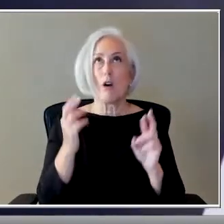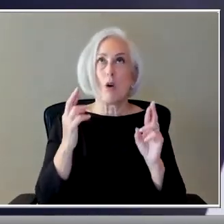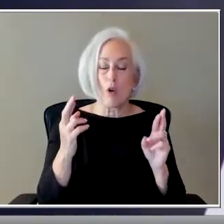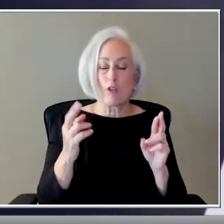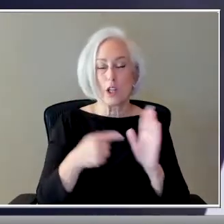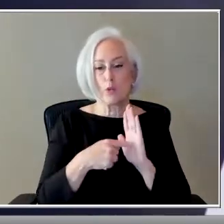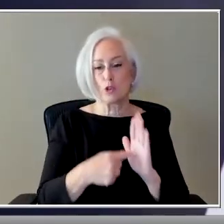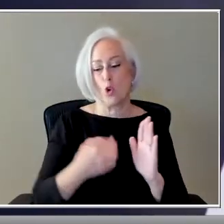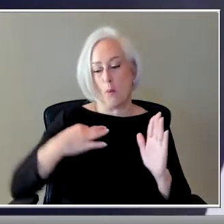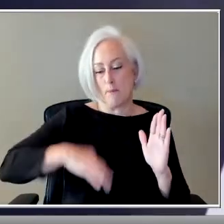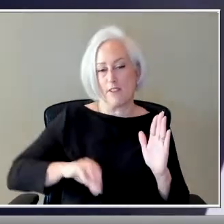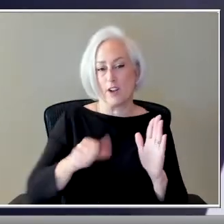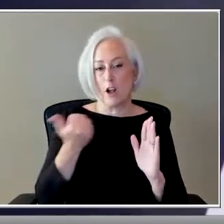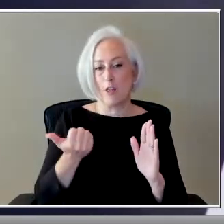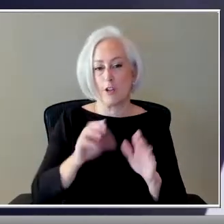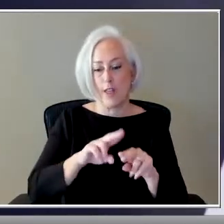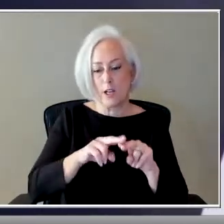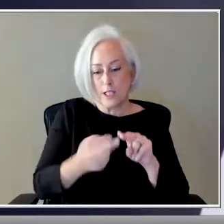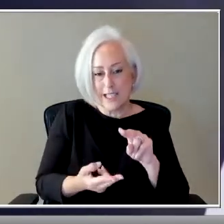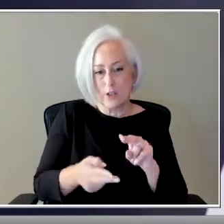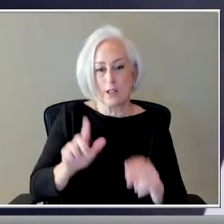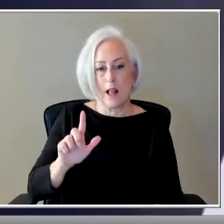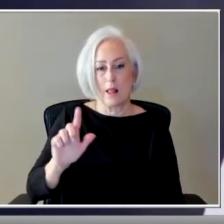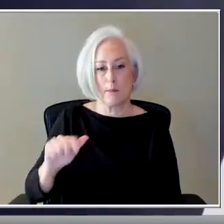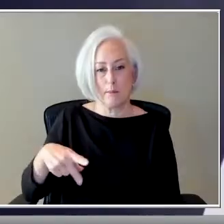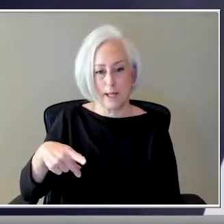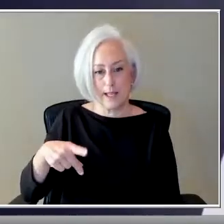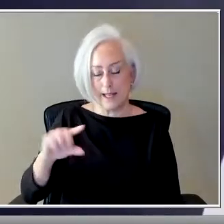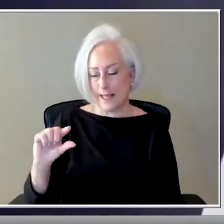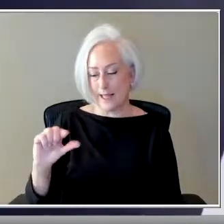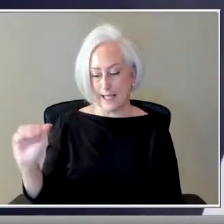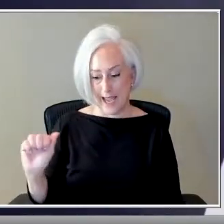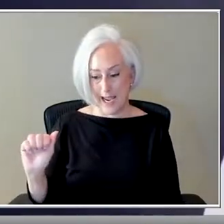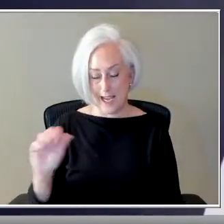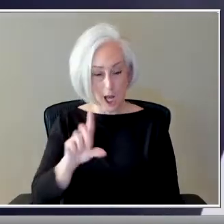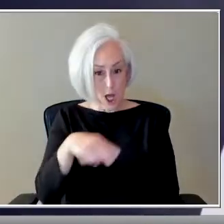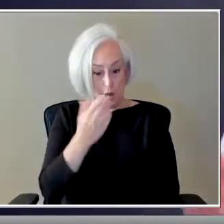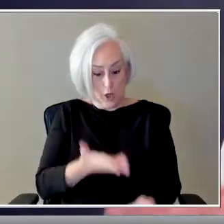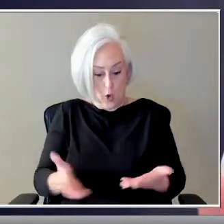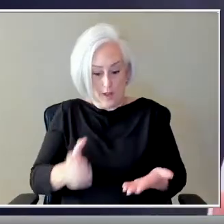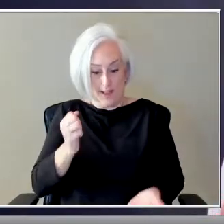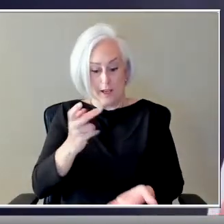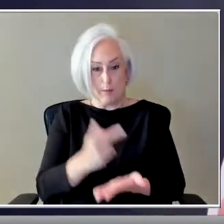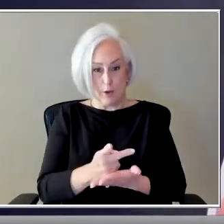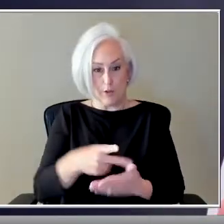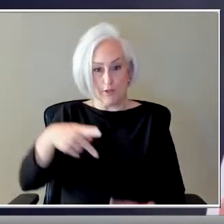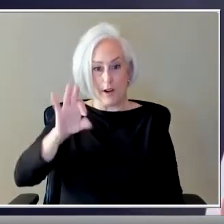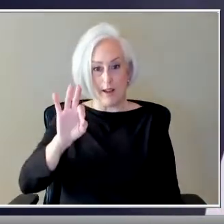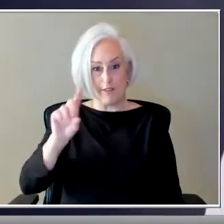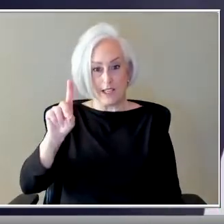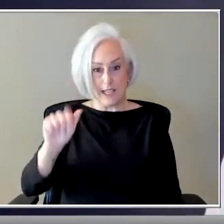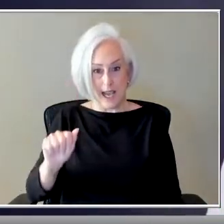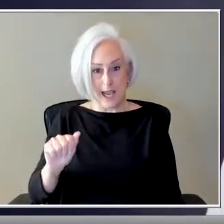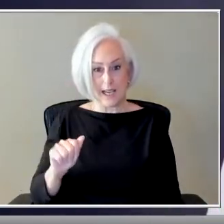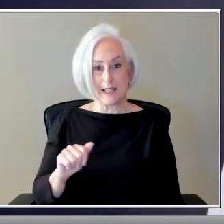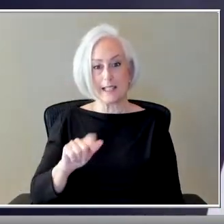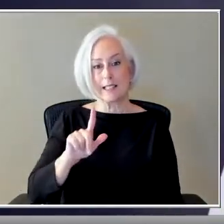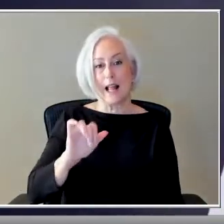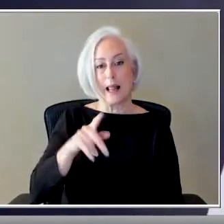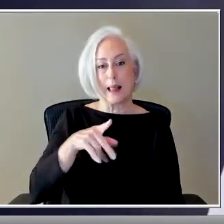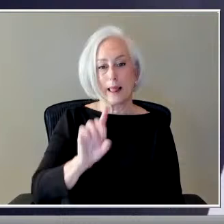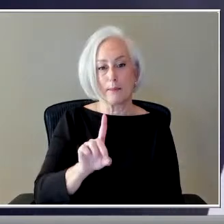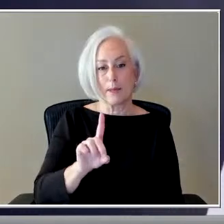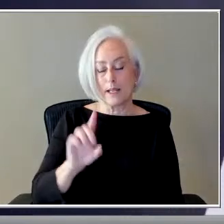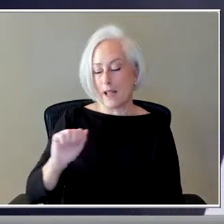now, the only thing that's approved for Lp(a) by the FDA and by insurance companies and Medicare is lipid apheresis. If you have